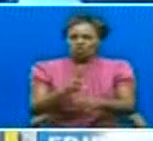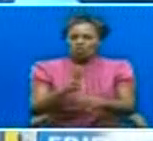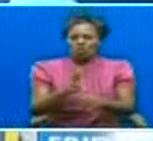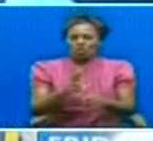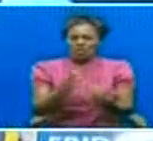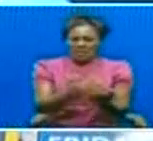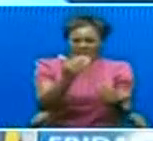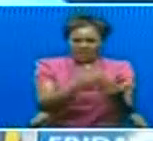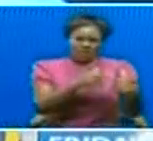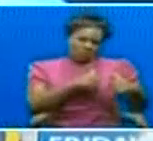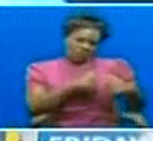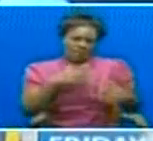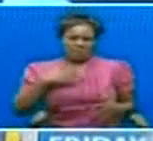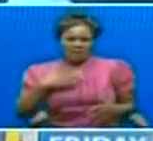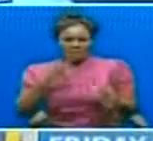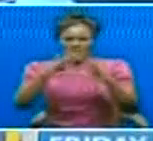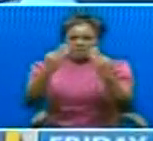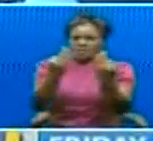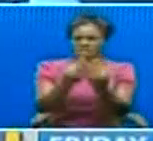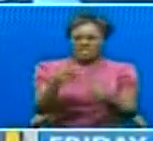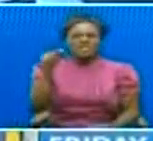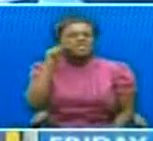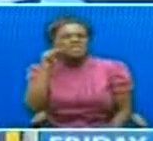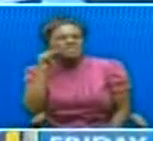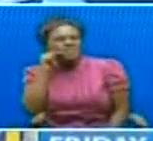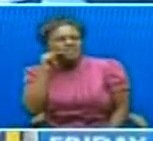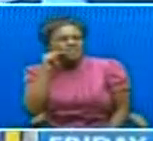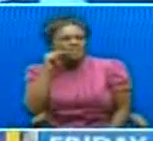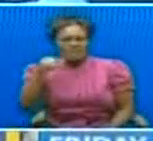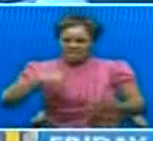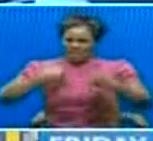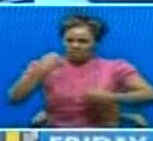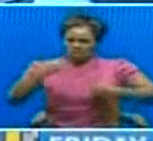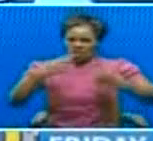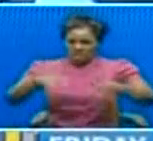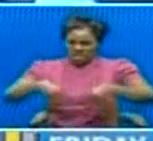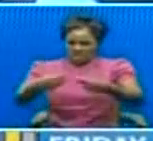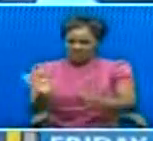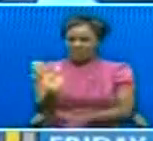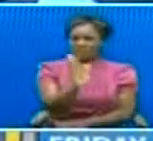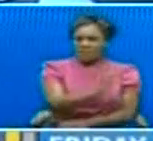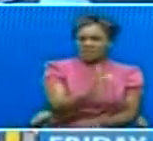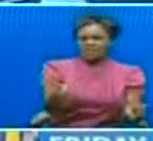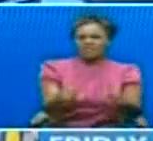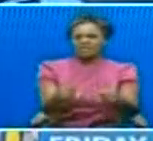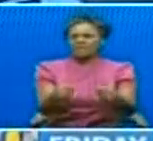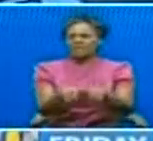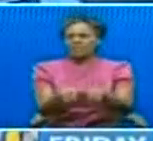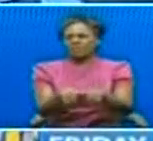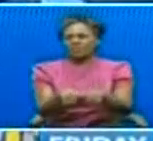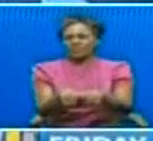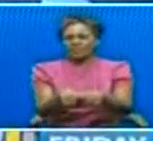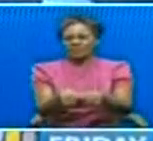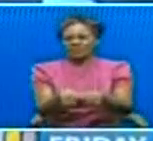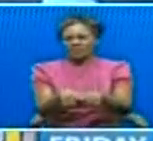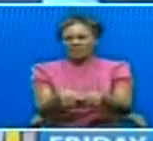ones, my family, my niece, and I really enjoy giving back. So that's so this that's you giving